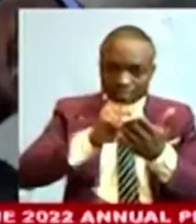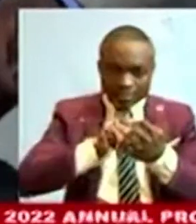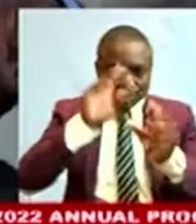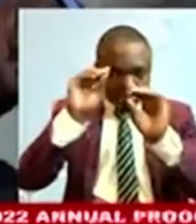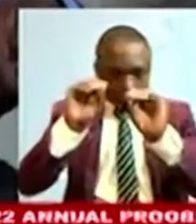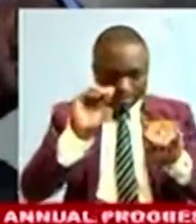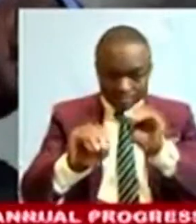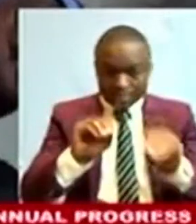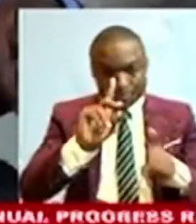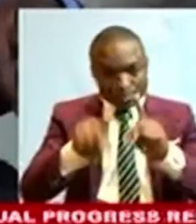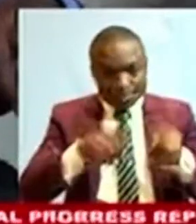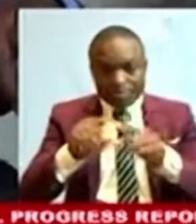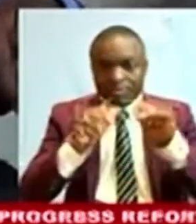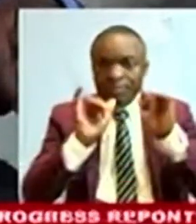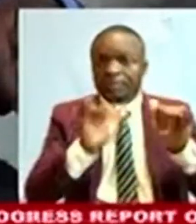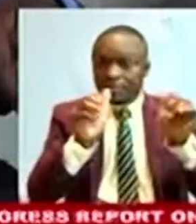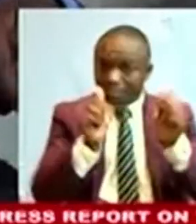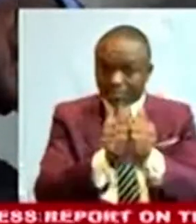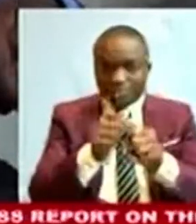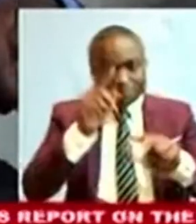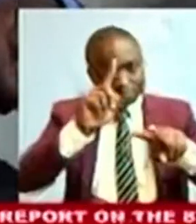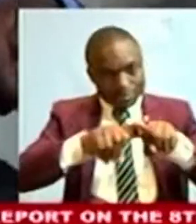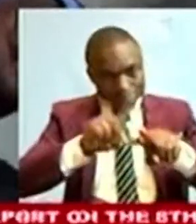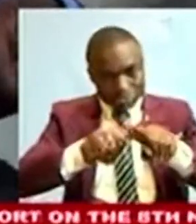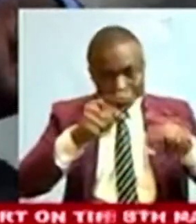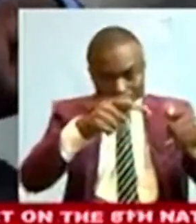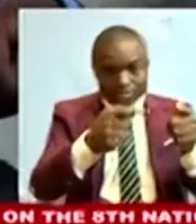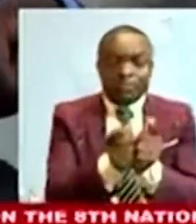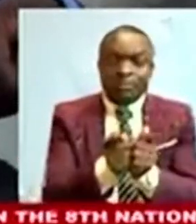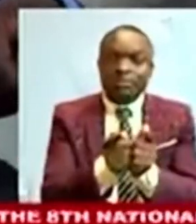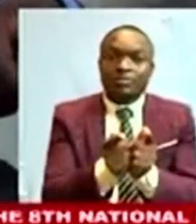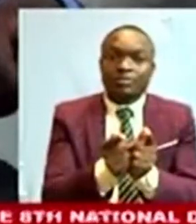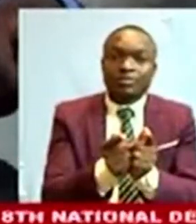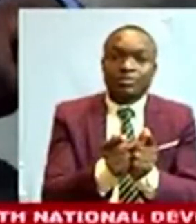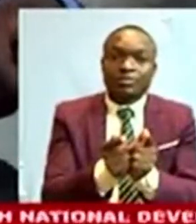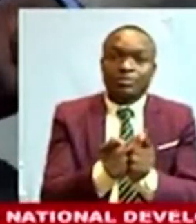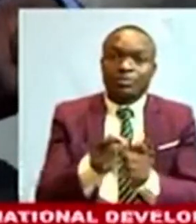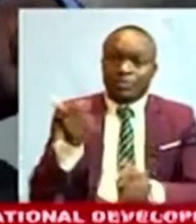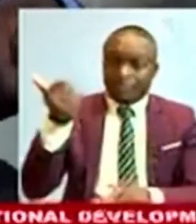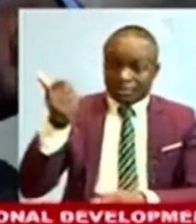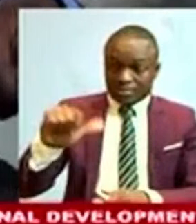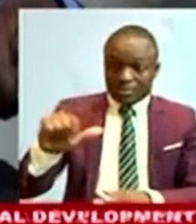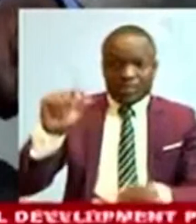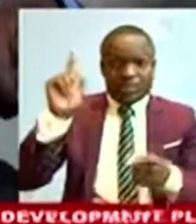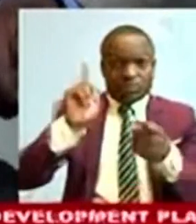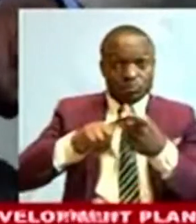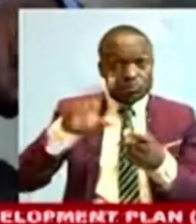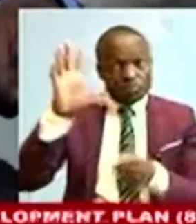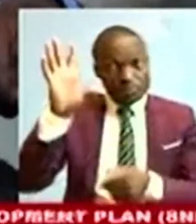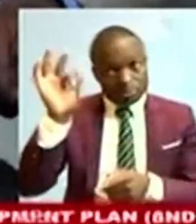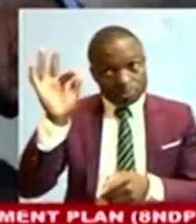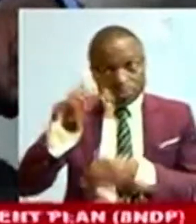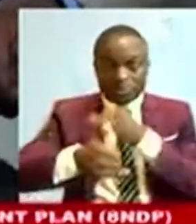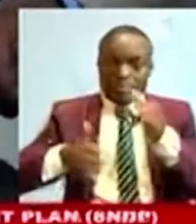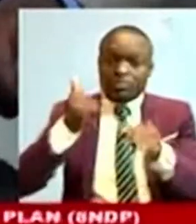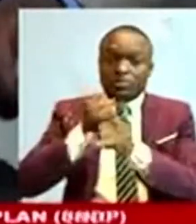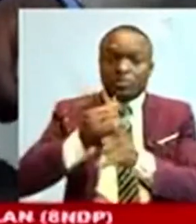with HIV/AIDS was the category of age group 10 to 19. The target